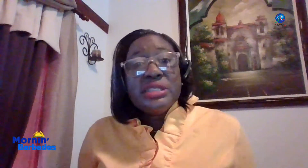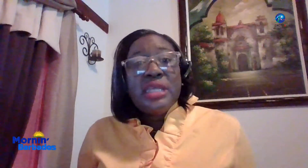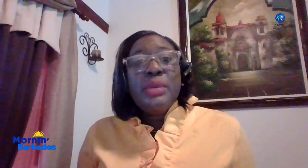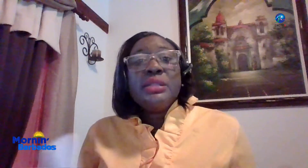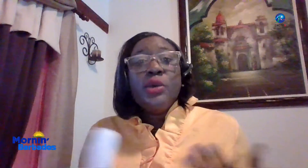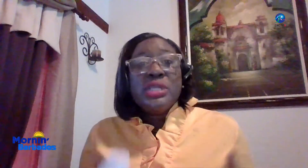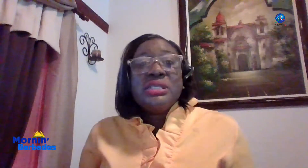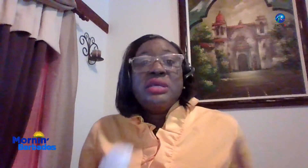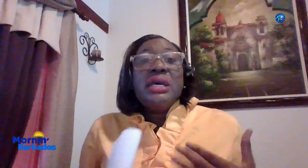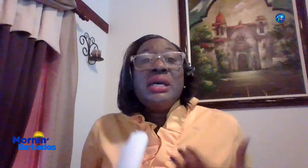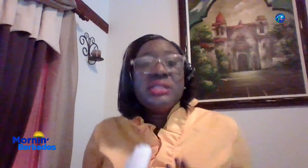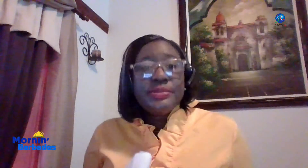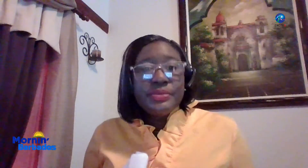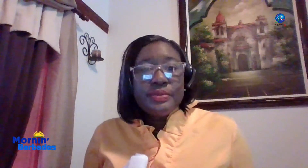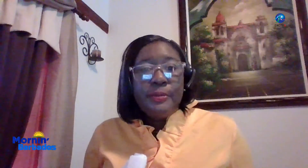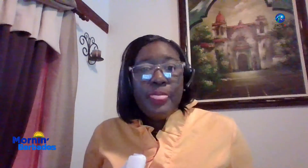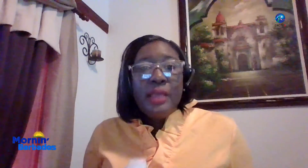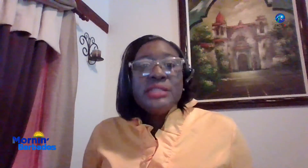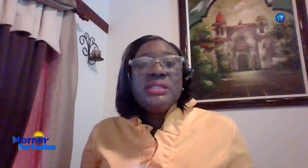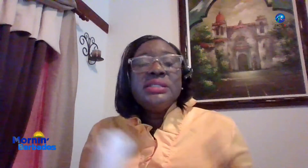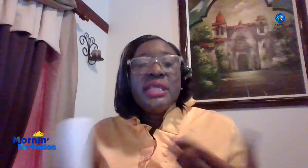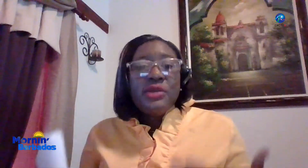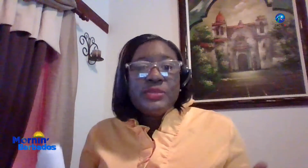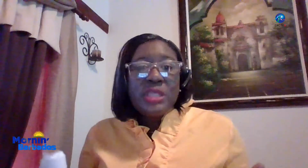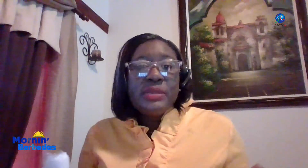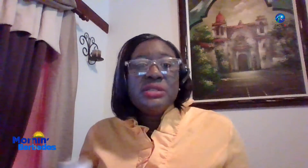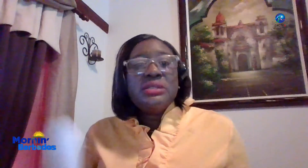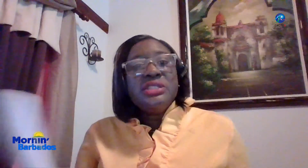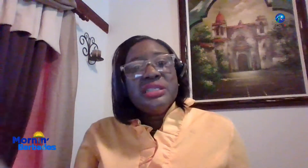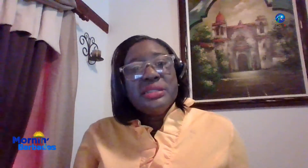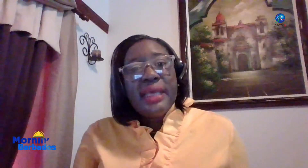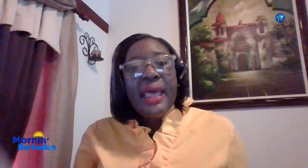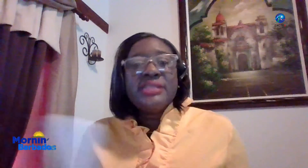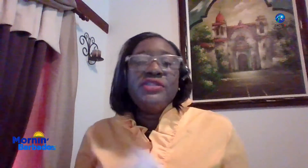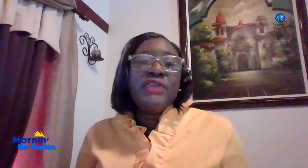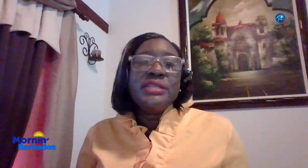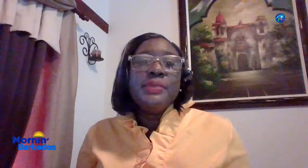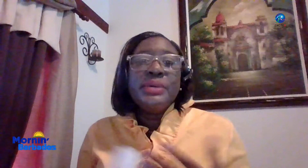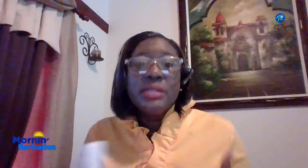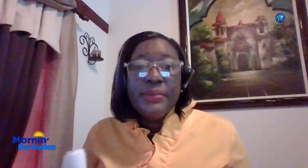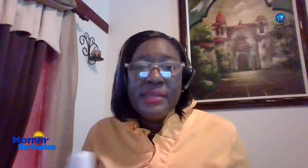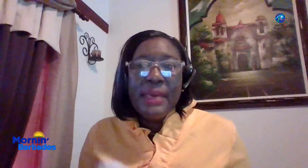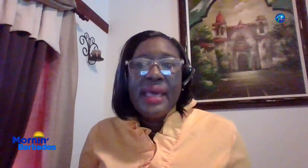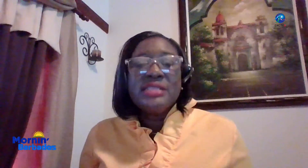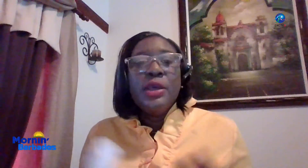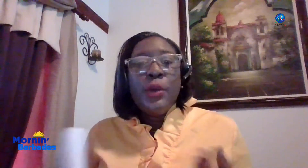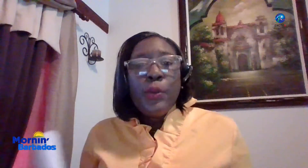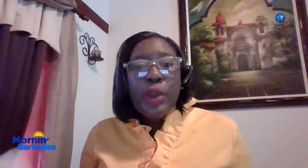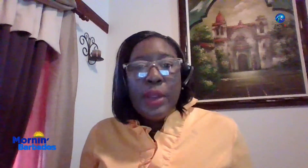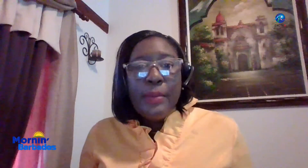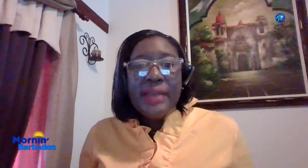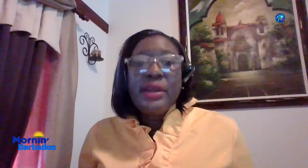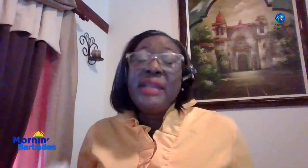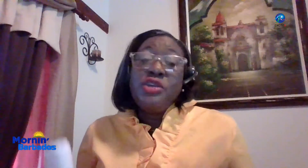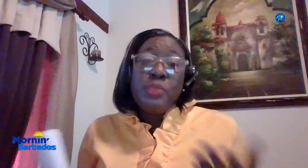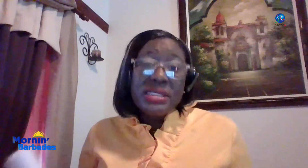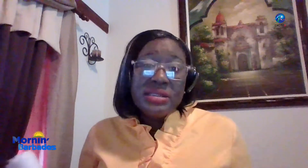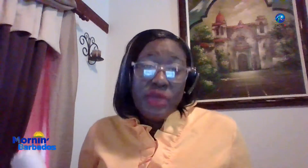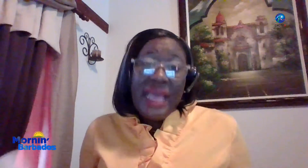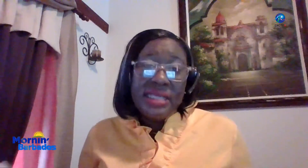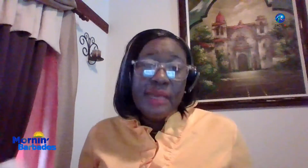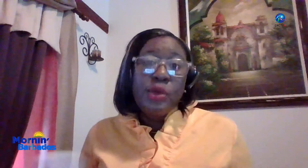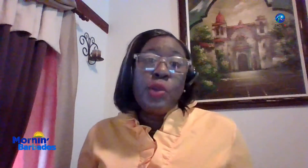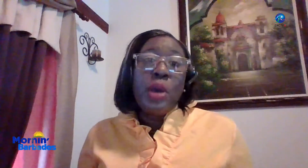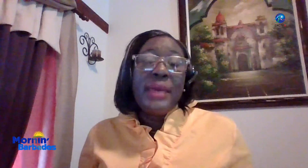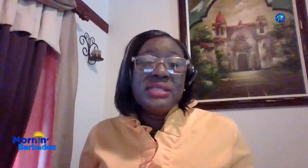always interested, but the onus is on us to take the responsibility. So just ask your friend to pull up the mask, wear it better, and